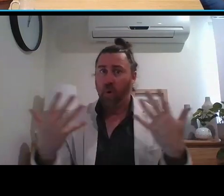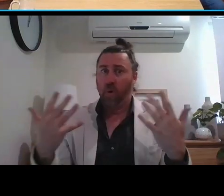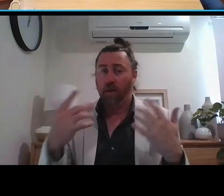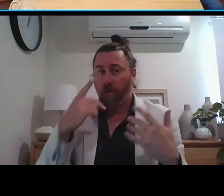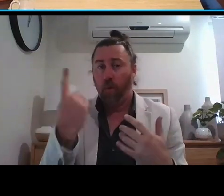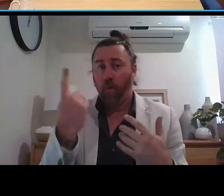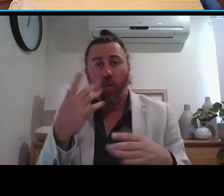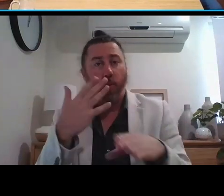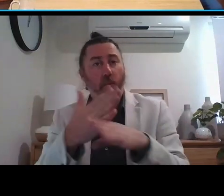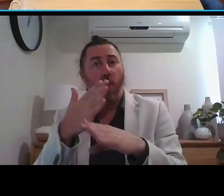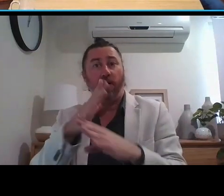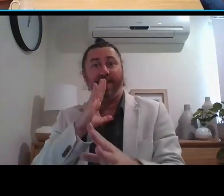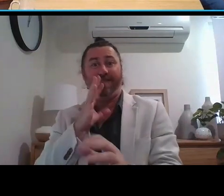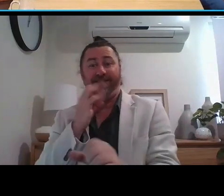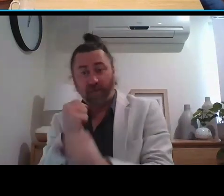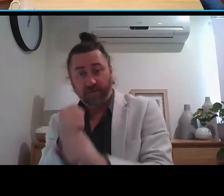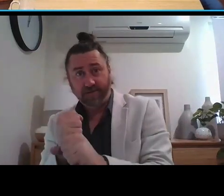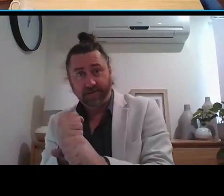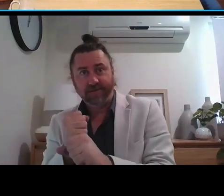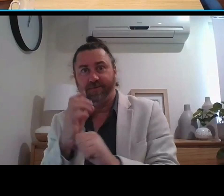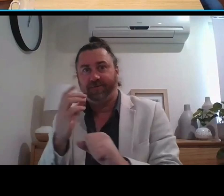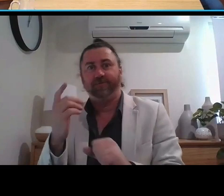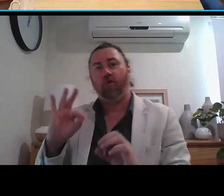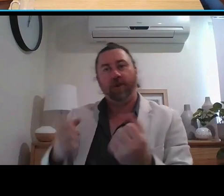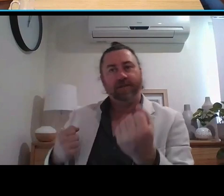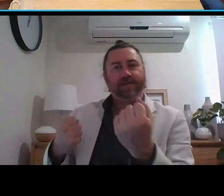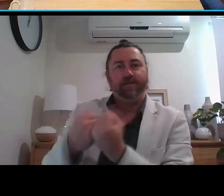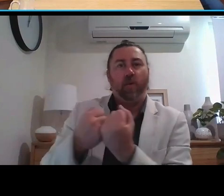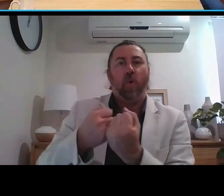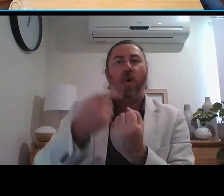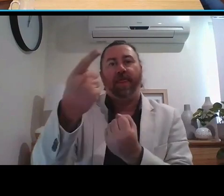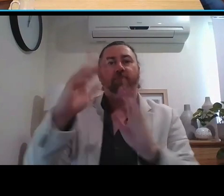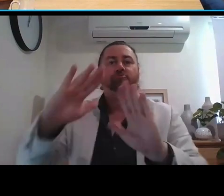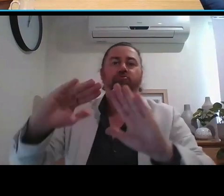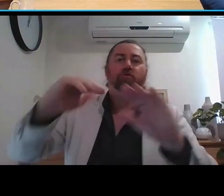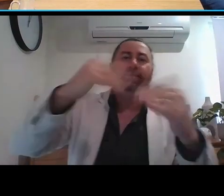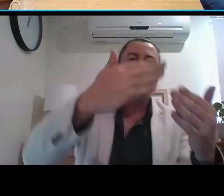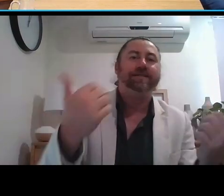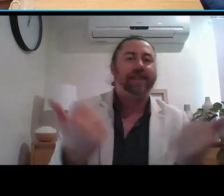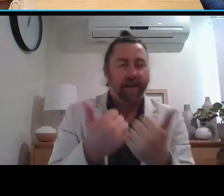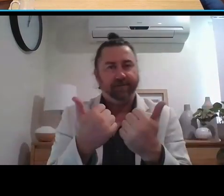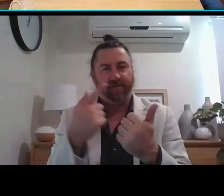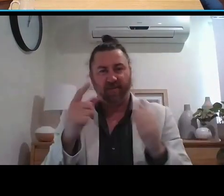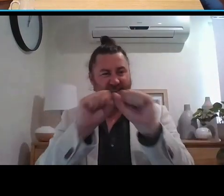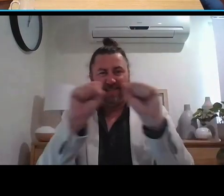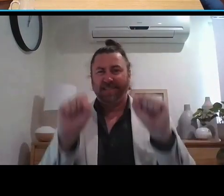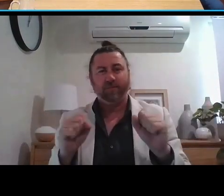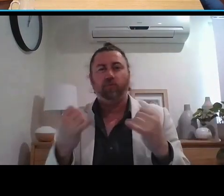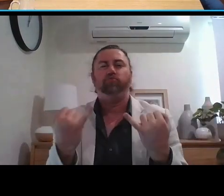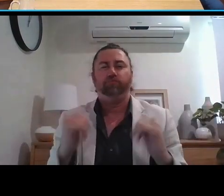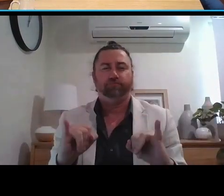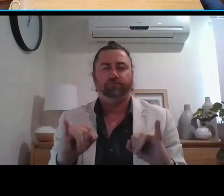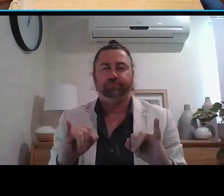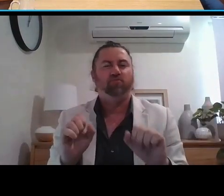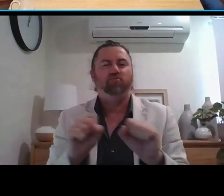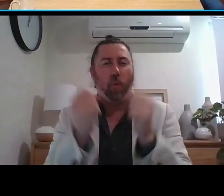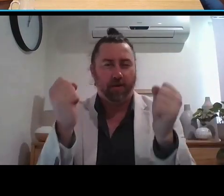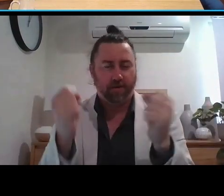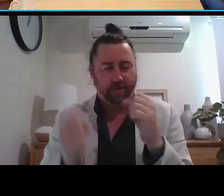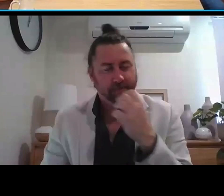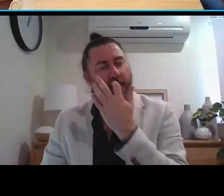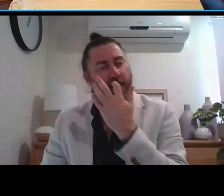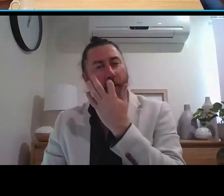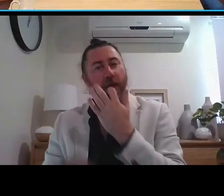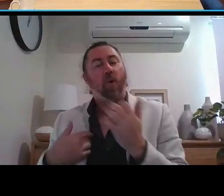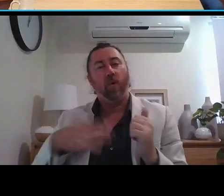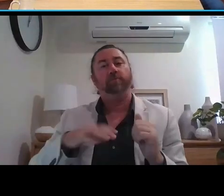in government roles, and it diminished community confidence in the system. And we are all here today because we believe and are committed to improving aged